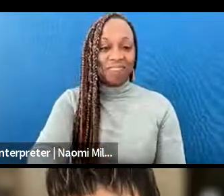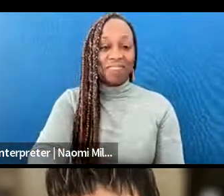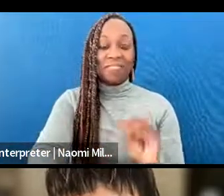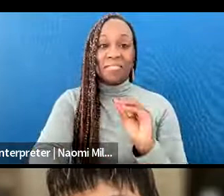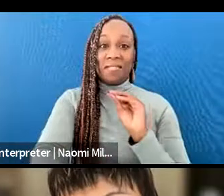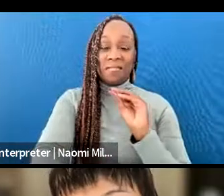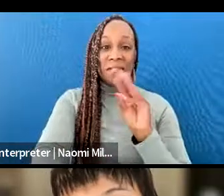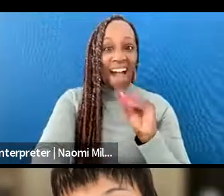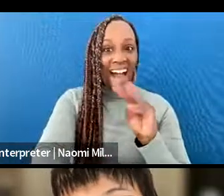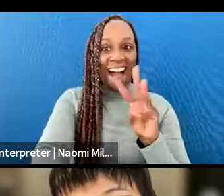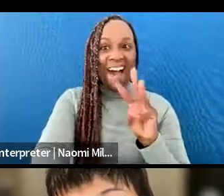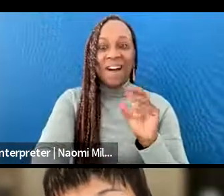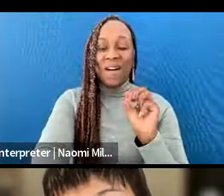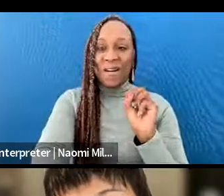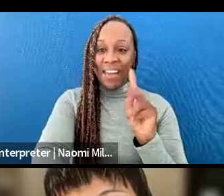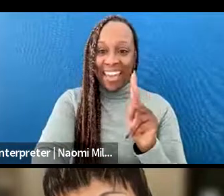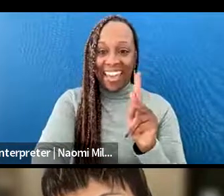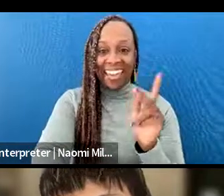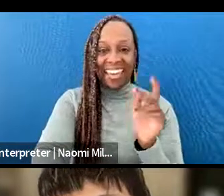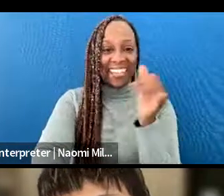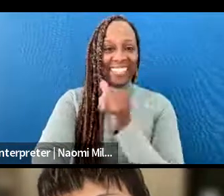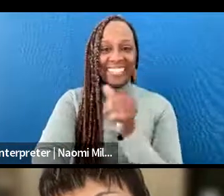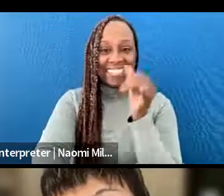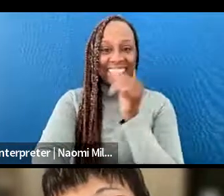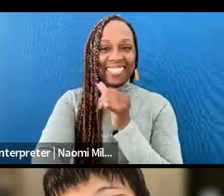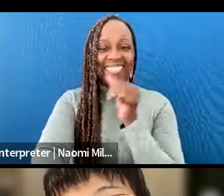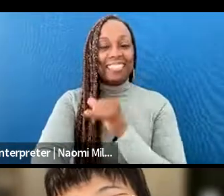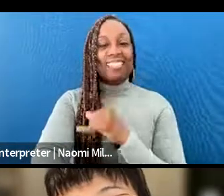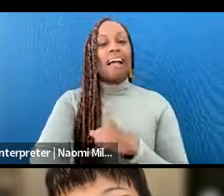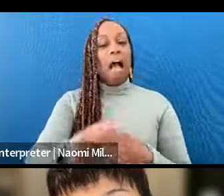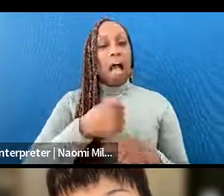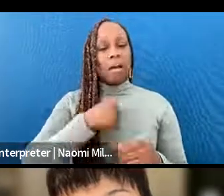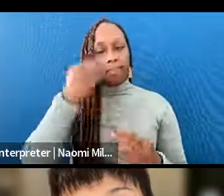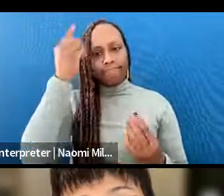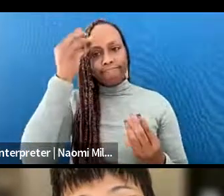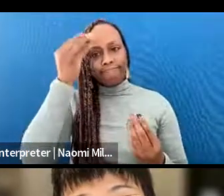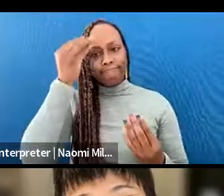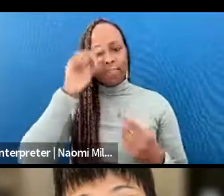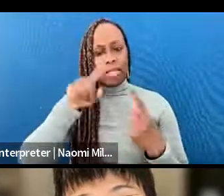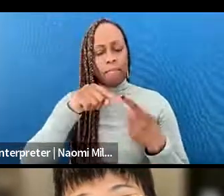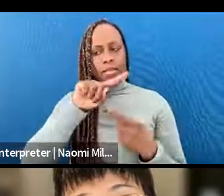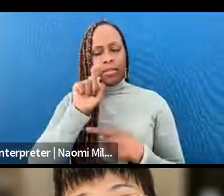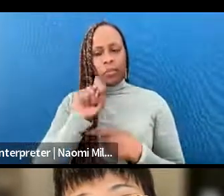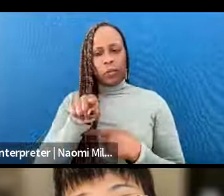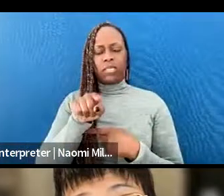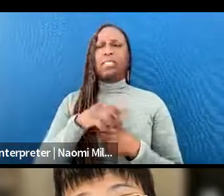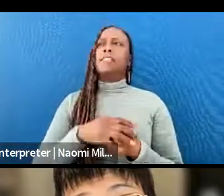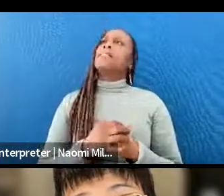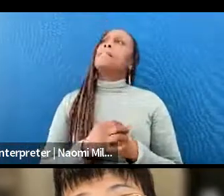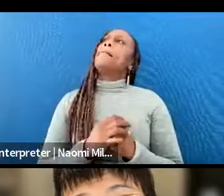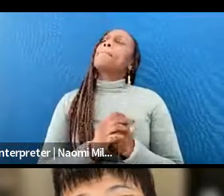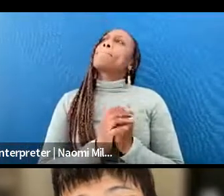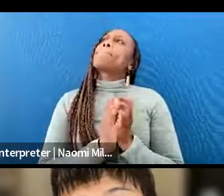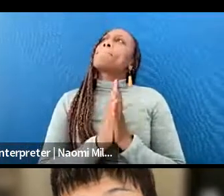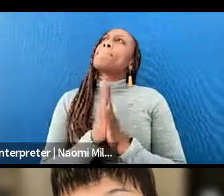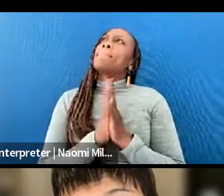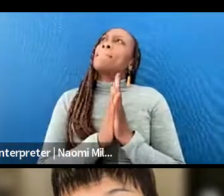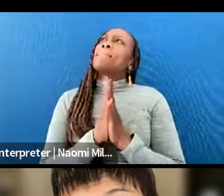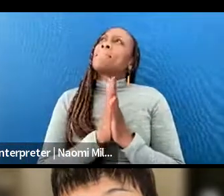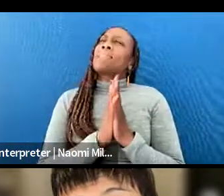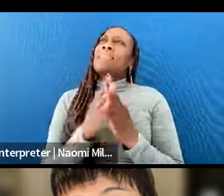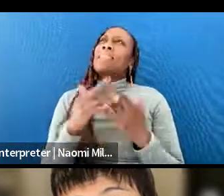Okay. I've been thinking about this question, and